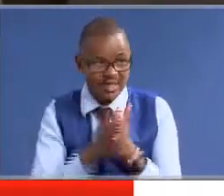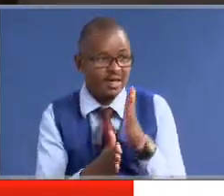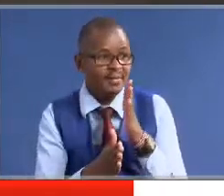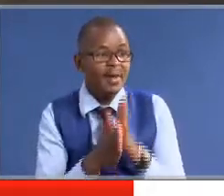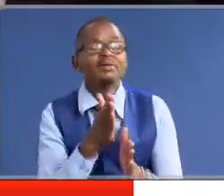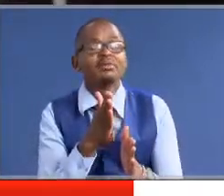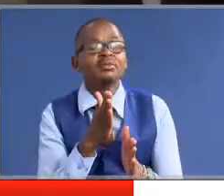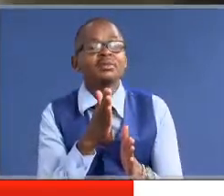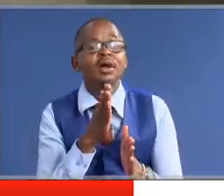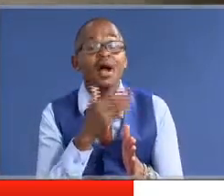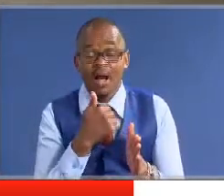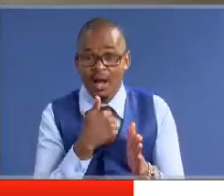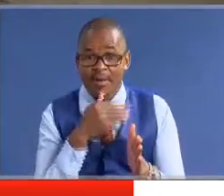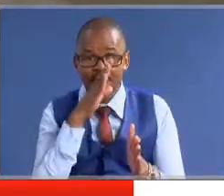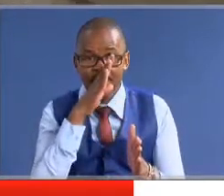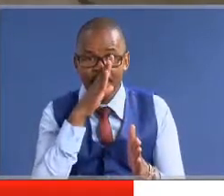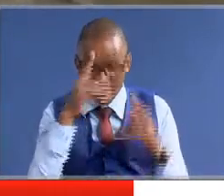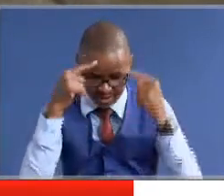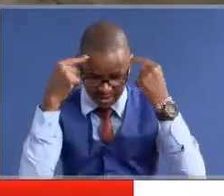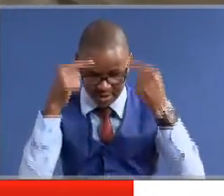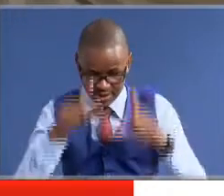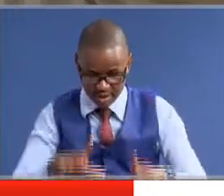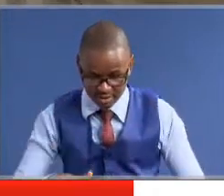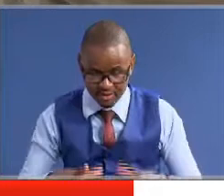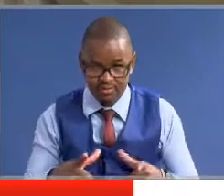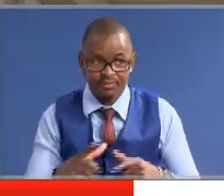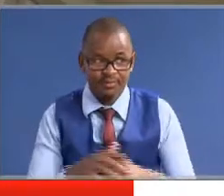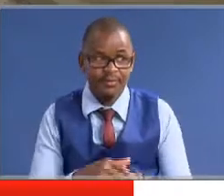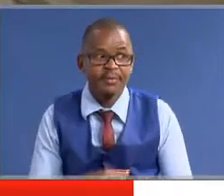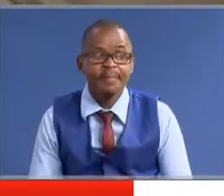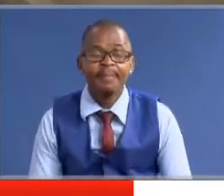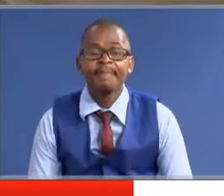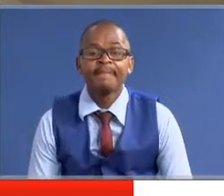despite that, he has been successful in life.